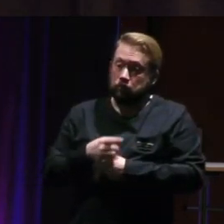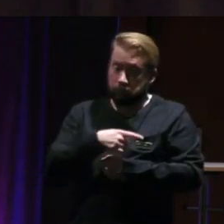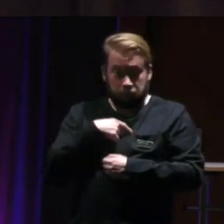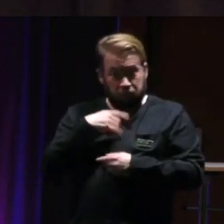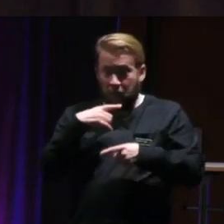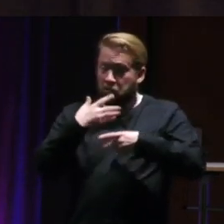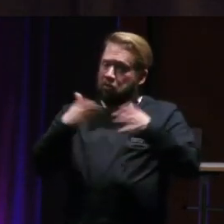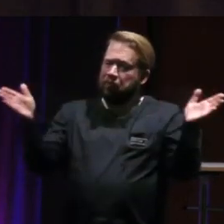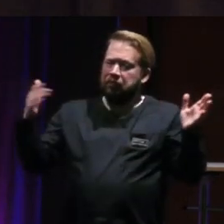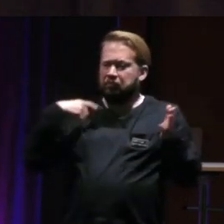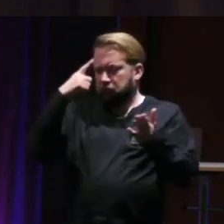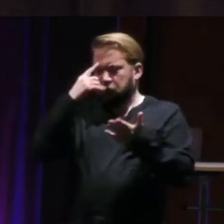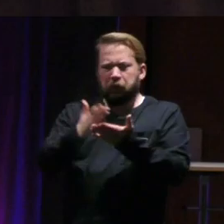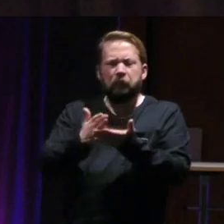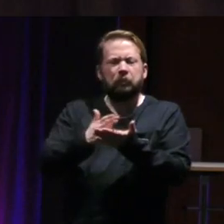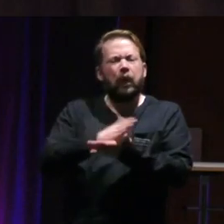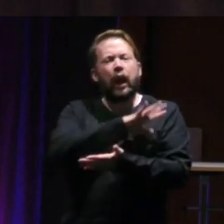all the enemies of the